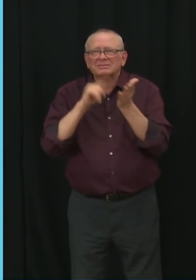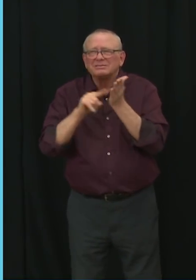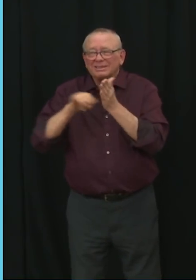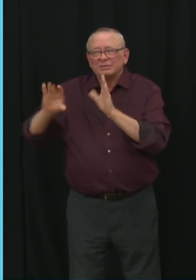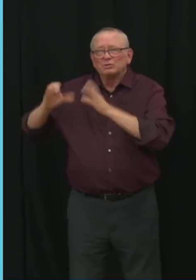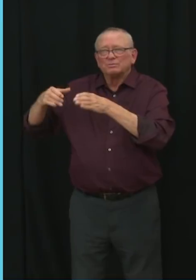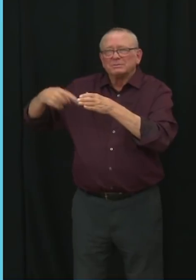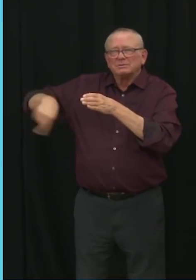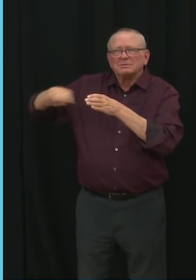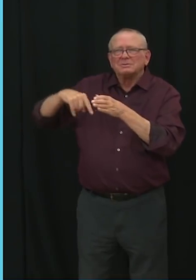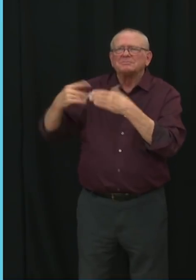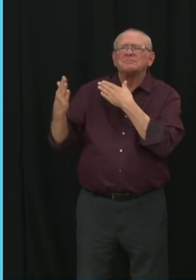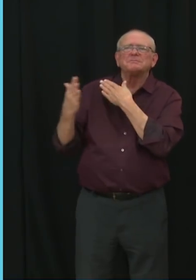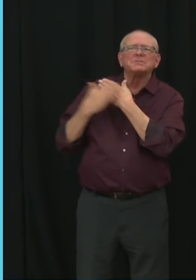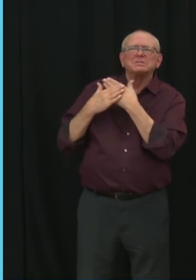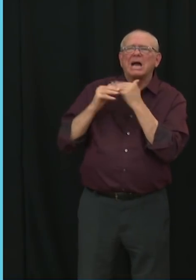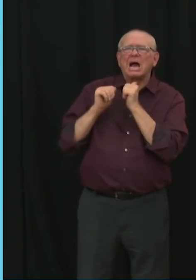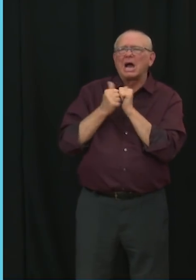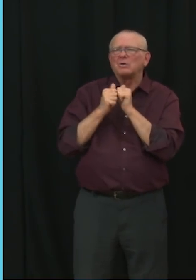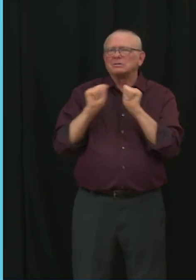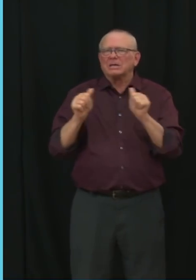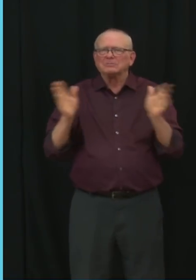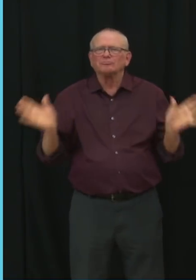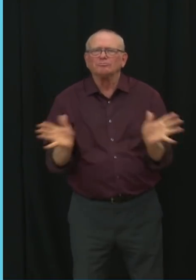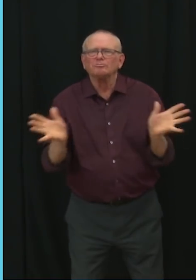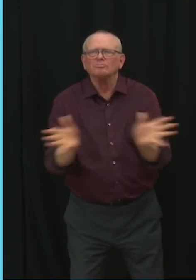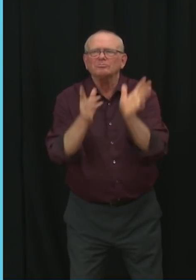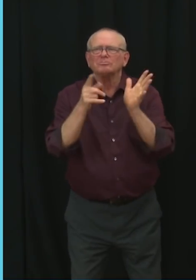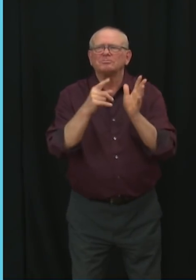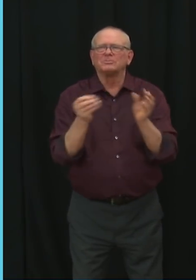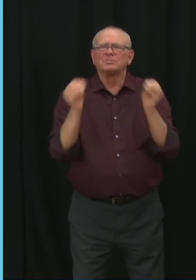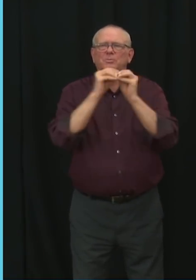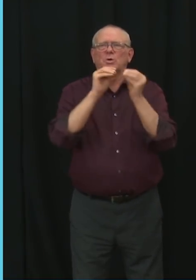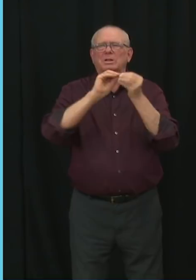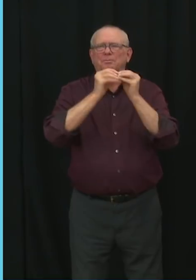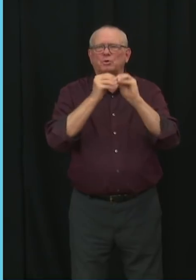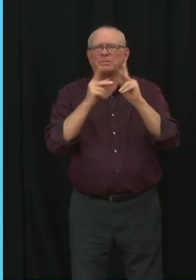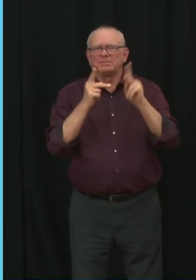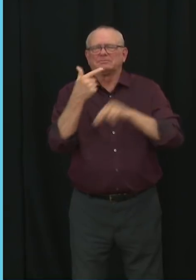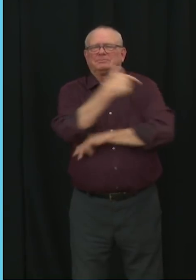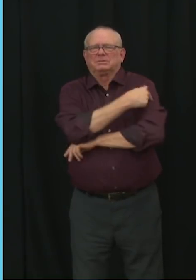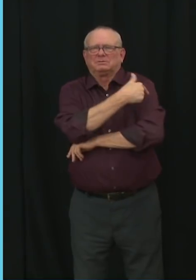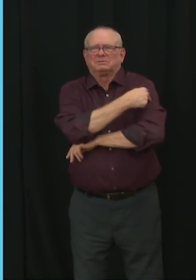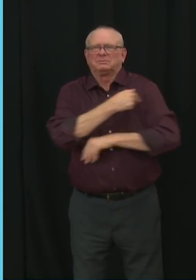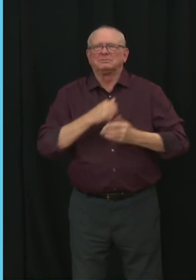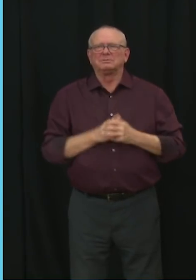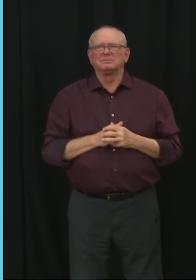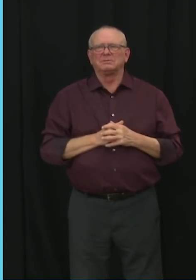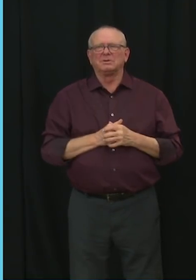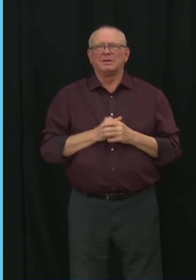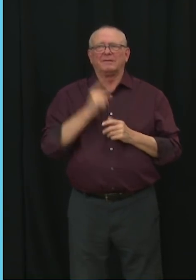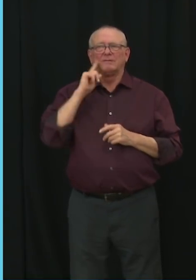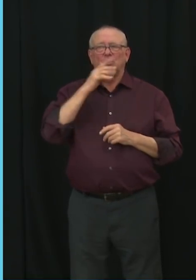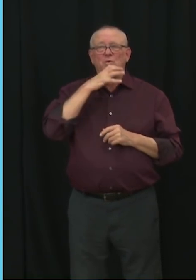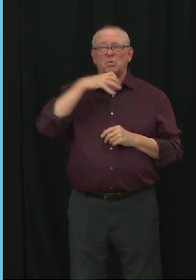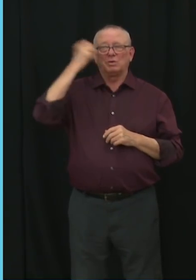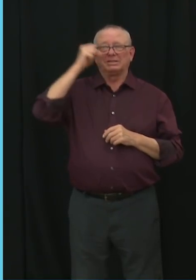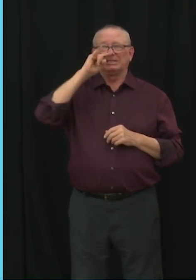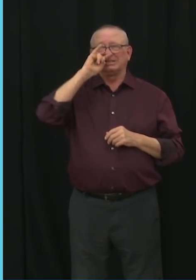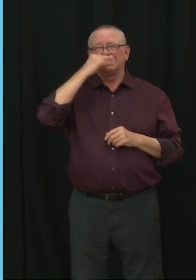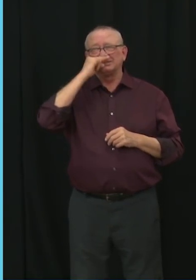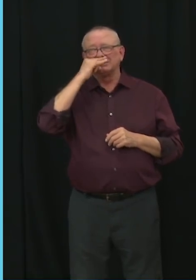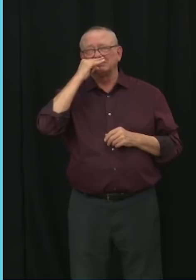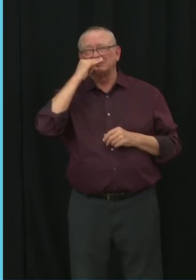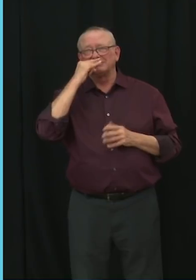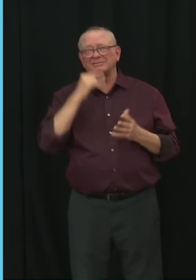When we talked originally about vaccines at school, when we did that for older kids, it wasn't very successful in terms of